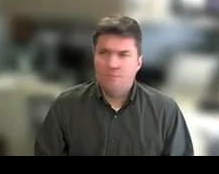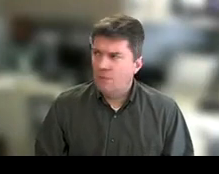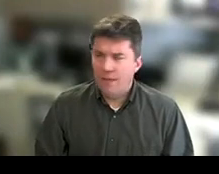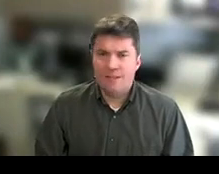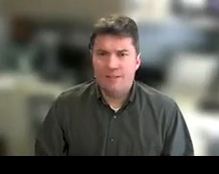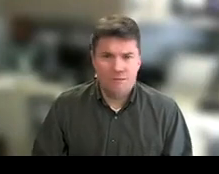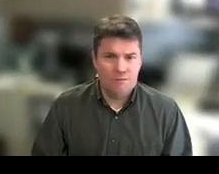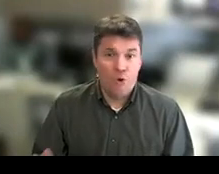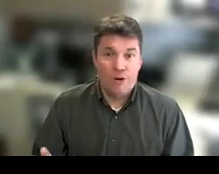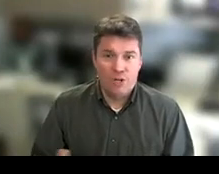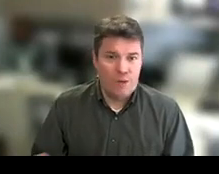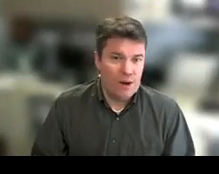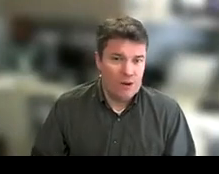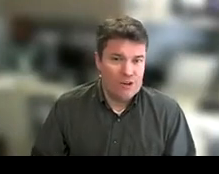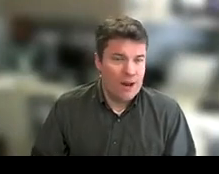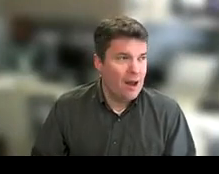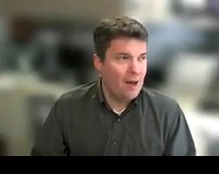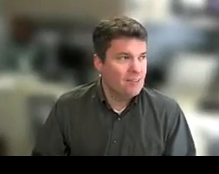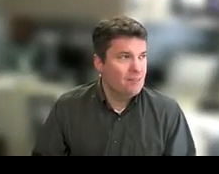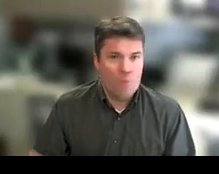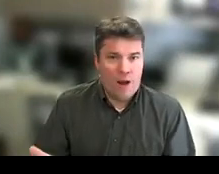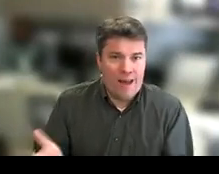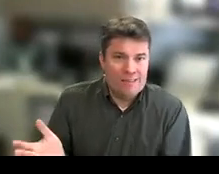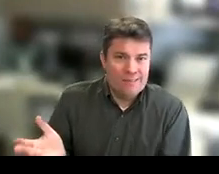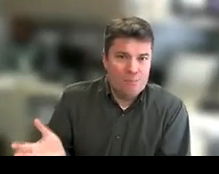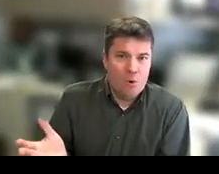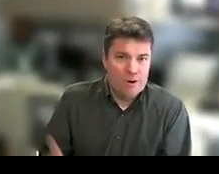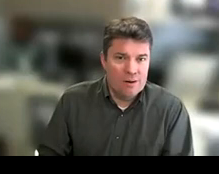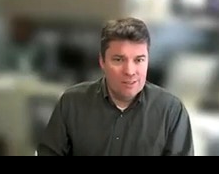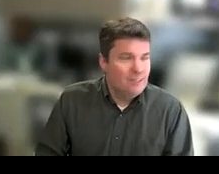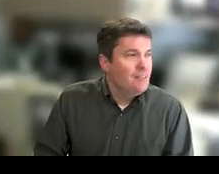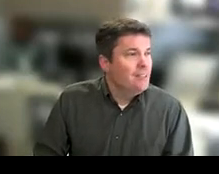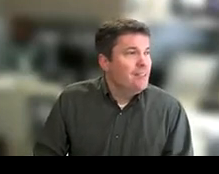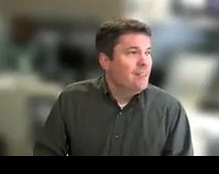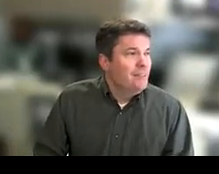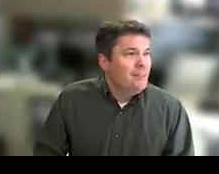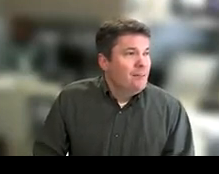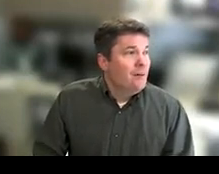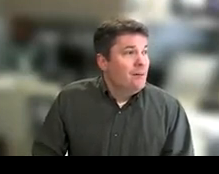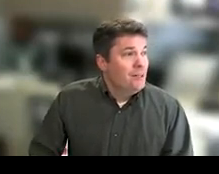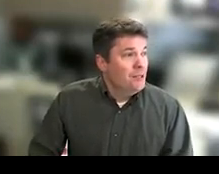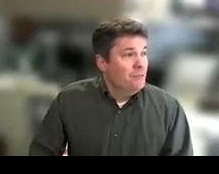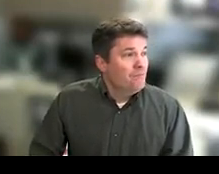something, oh, that's foreign to me. I don't understand why that's important.